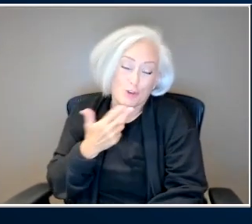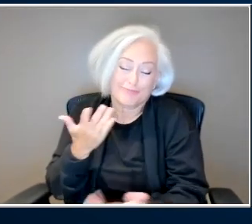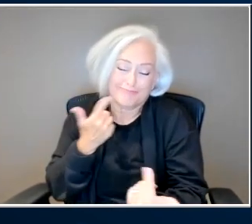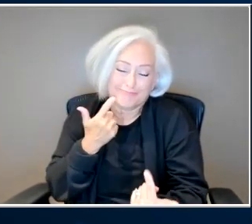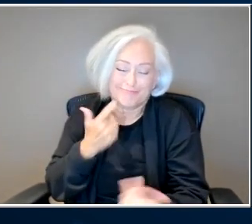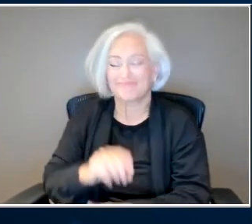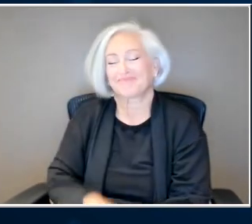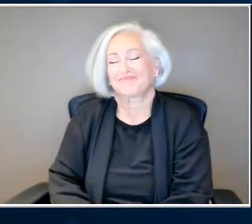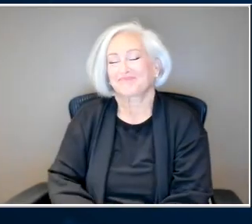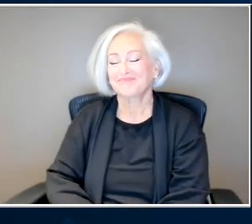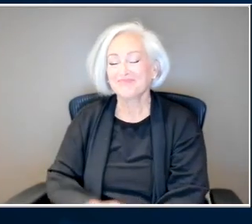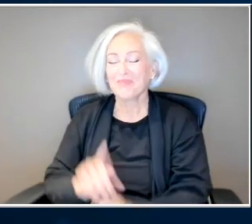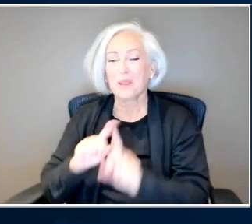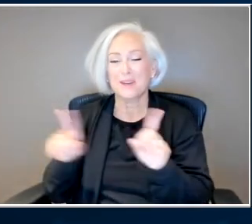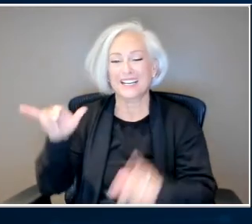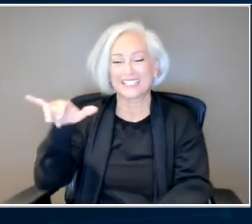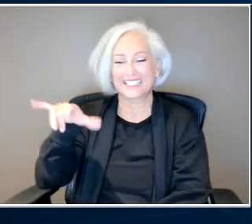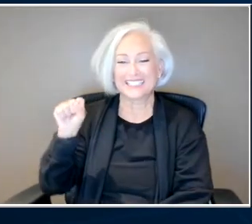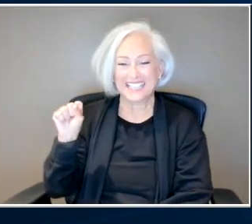Yes,